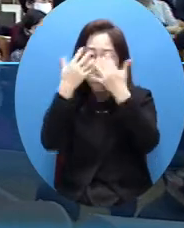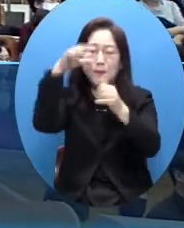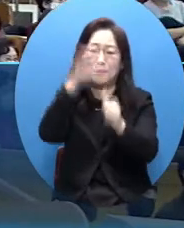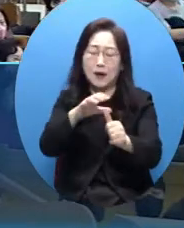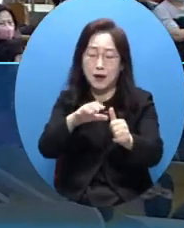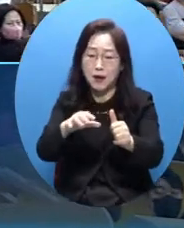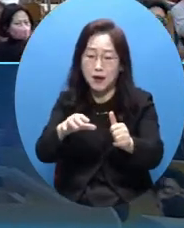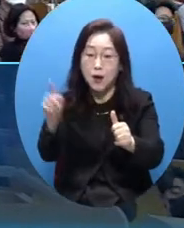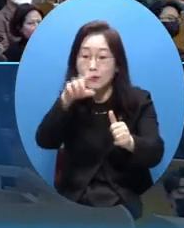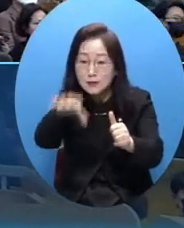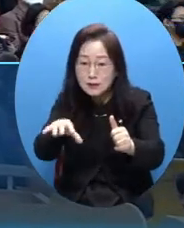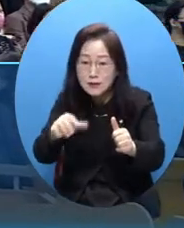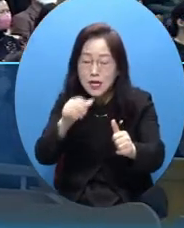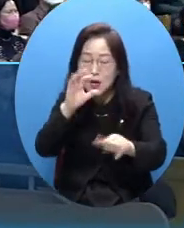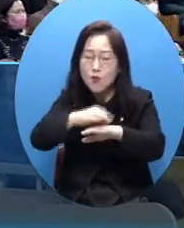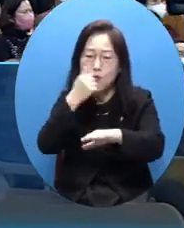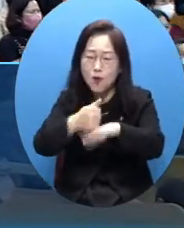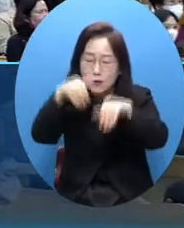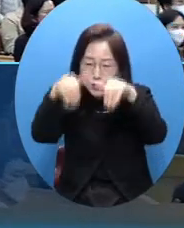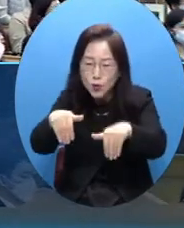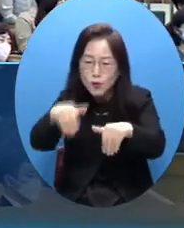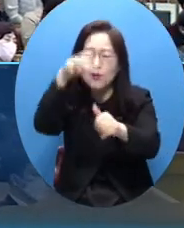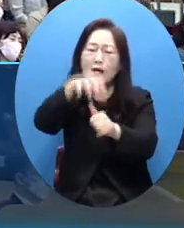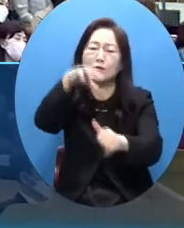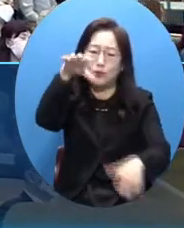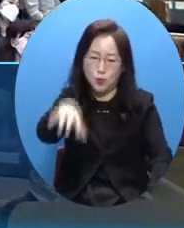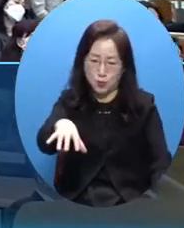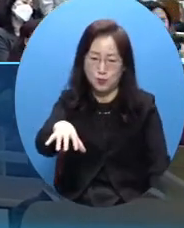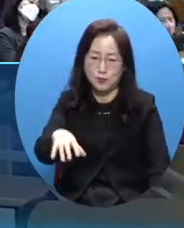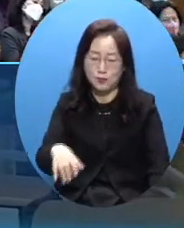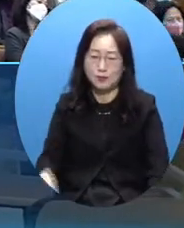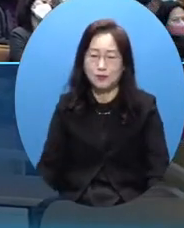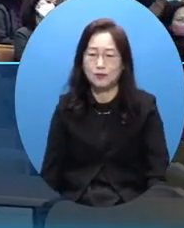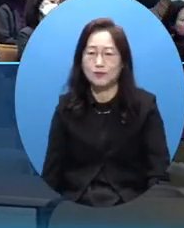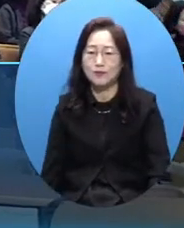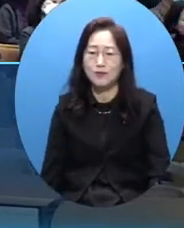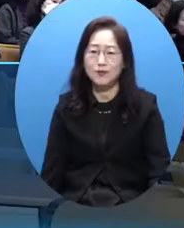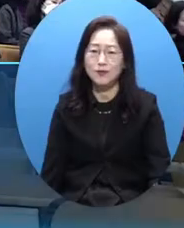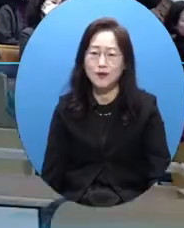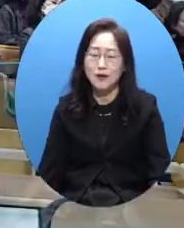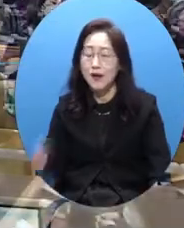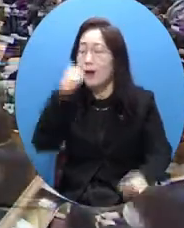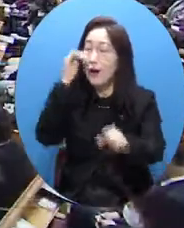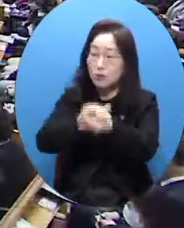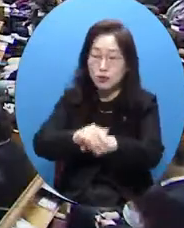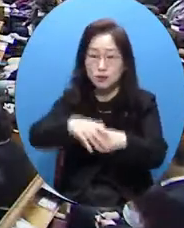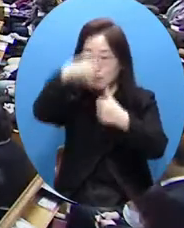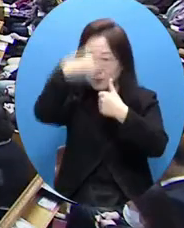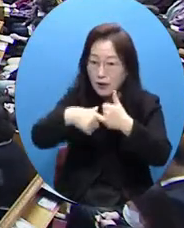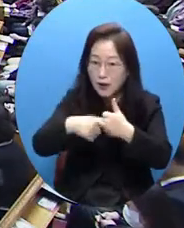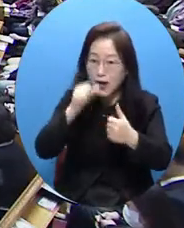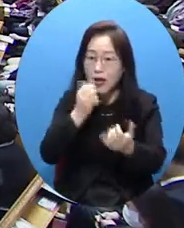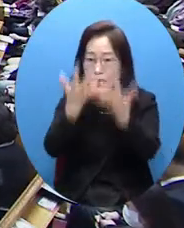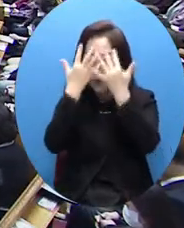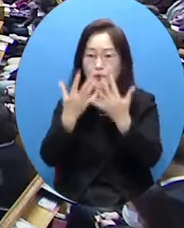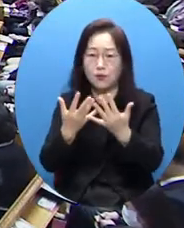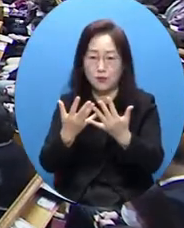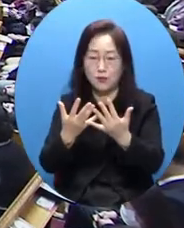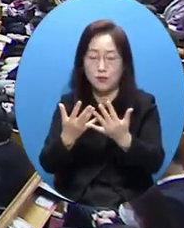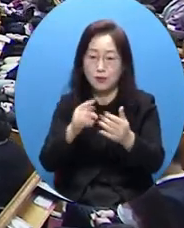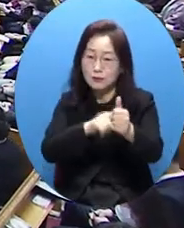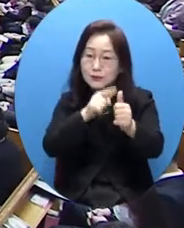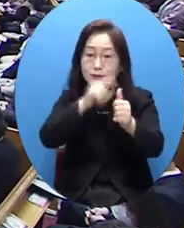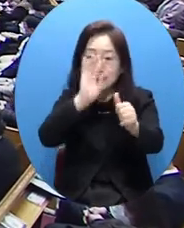and the place where the king's prisoners were confined and while Joseph was there in the prison he was a falsely